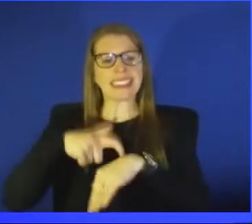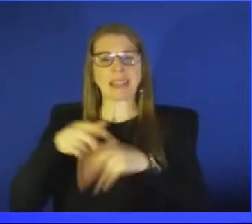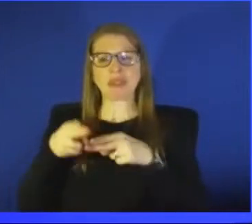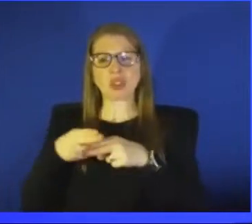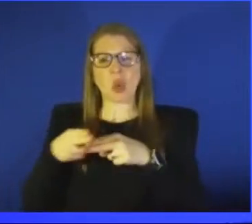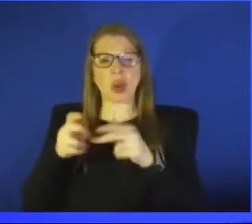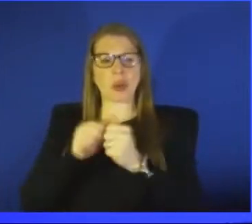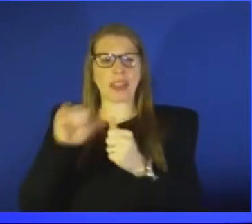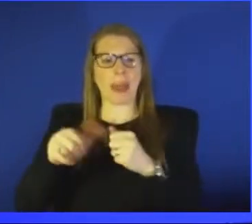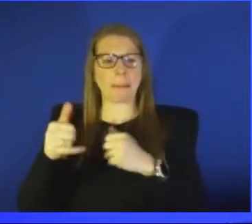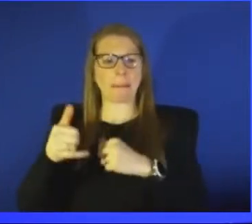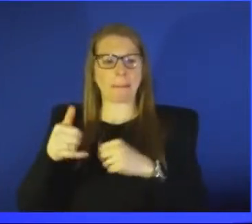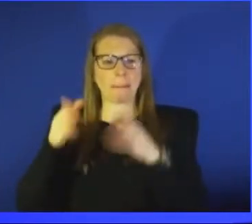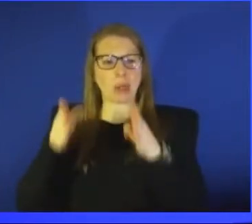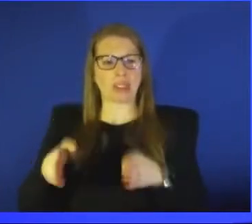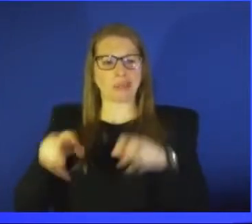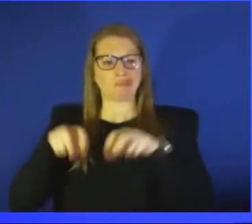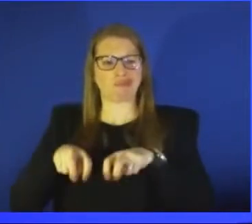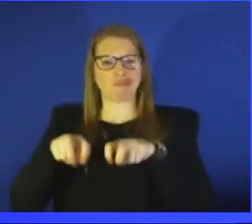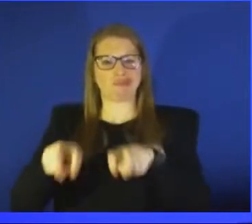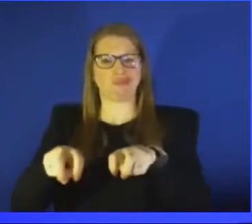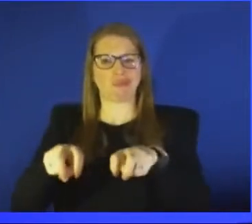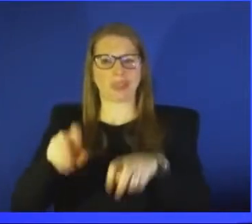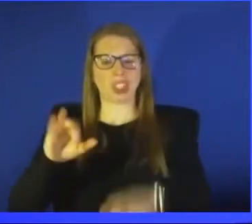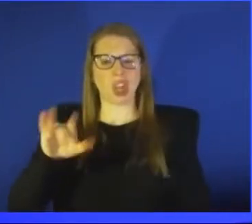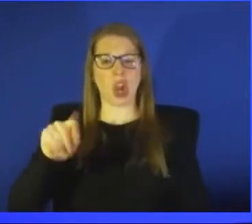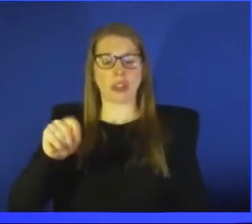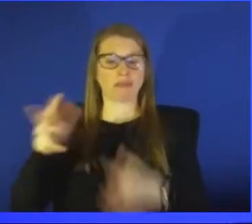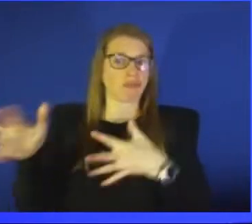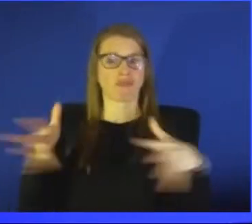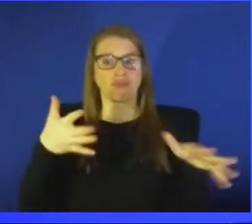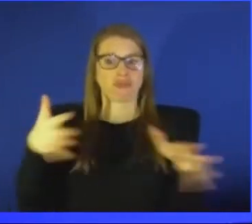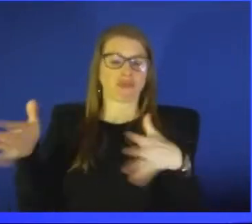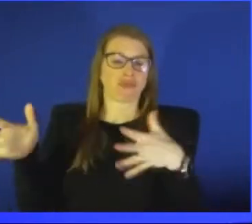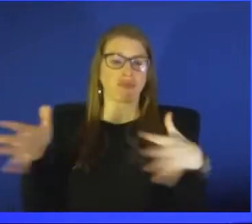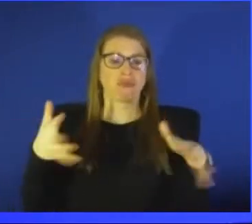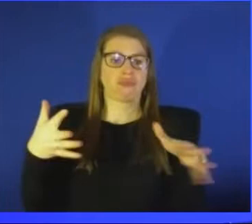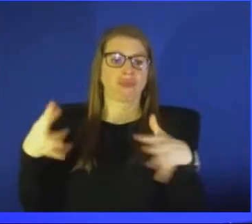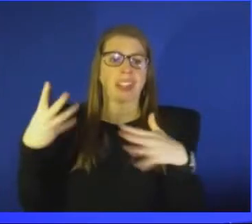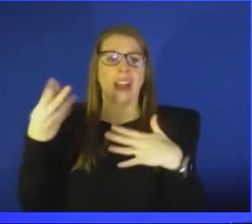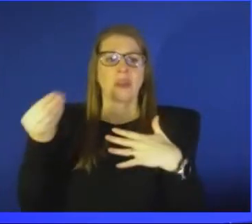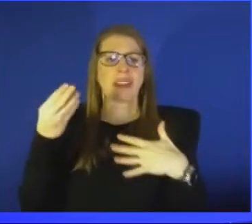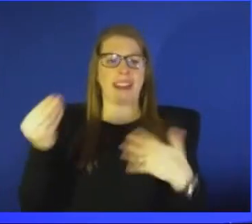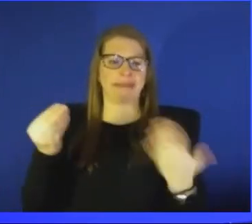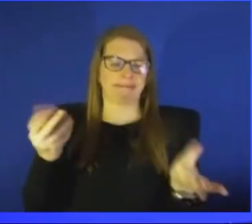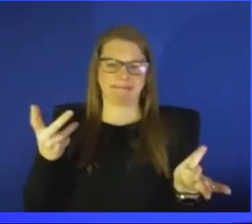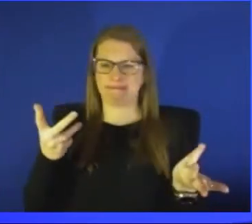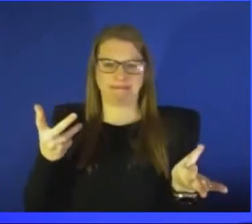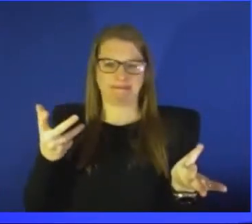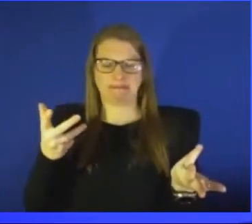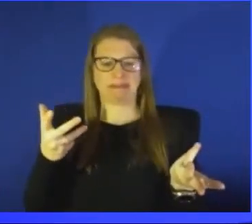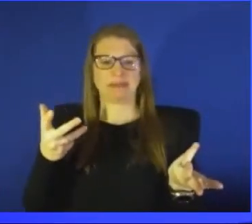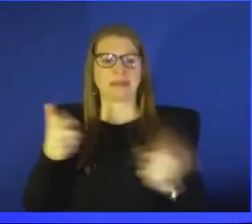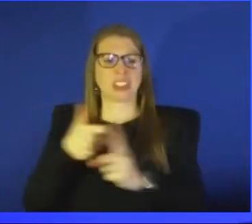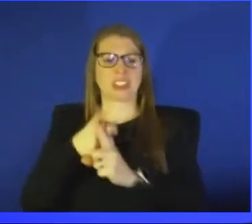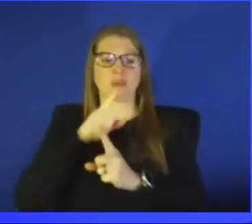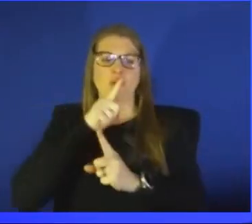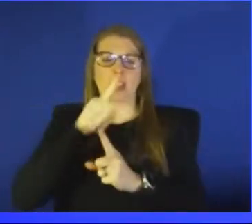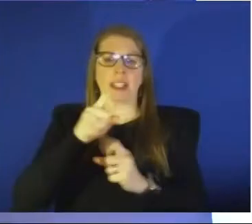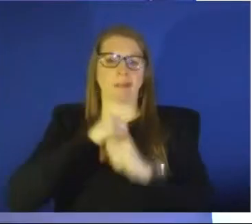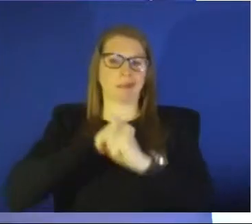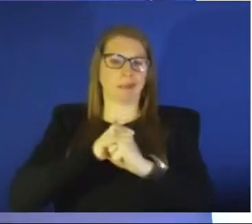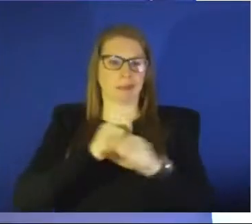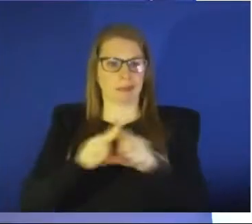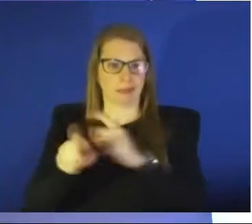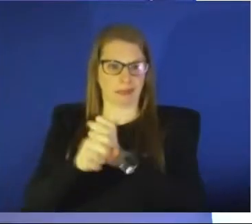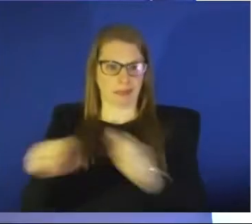And again, with the turbulent airflow that is going on outdoors, you're really going to be very protected and very safe. Do you